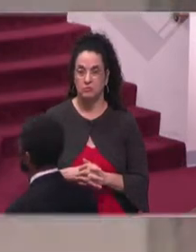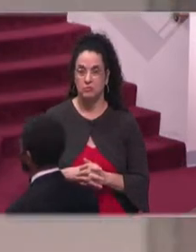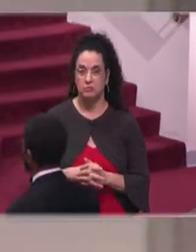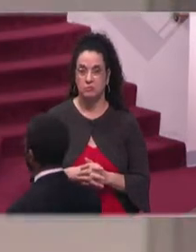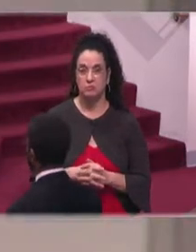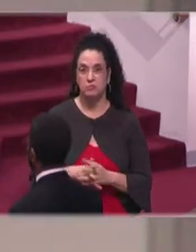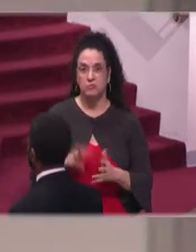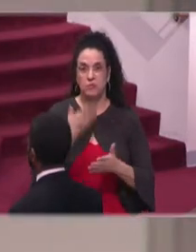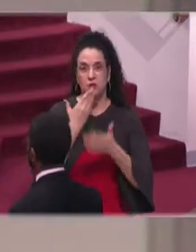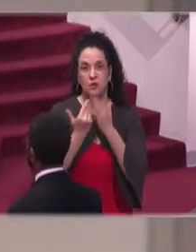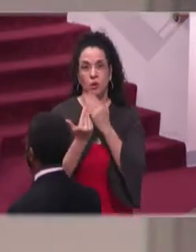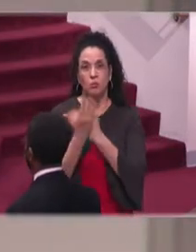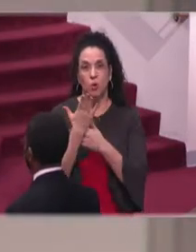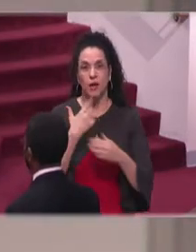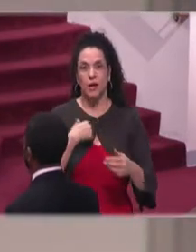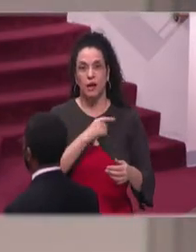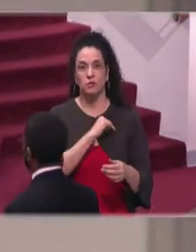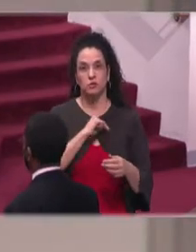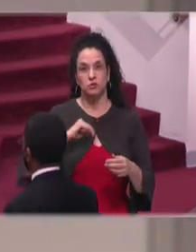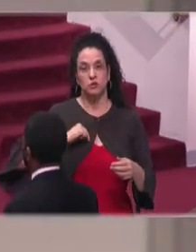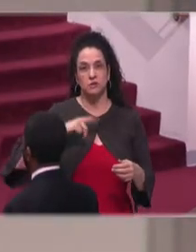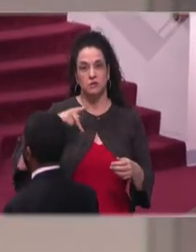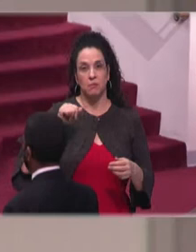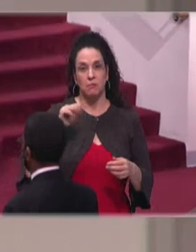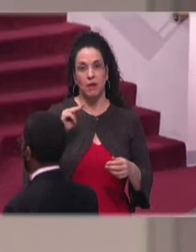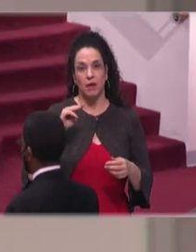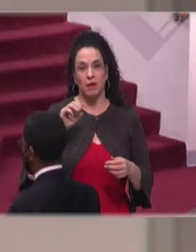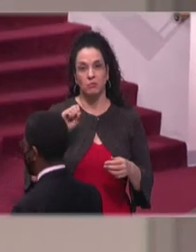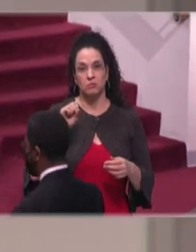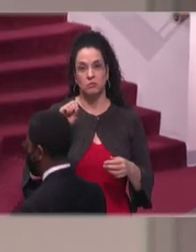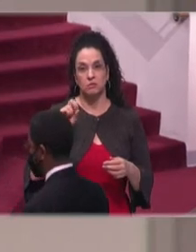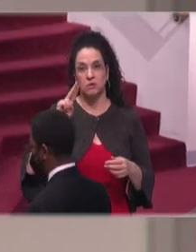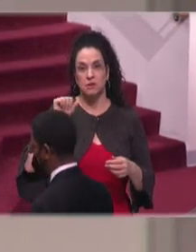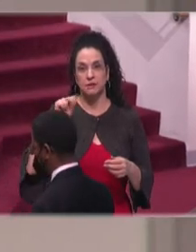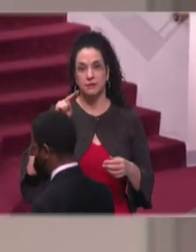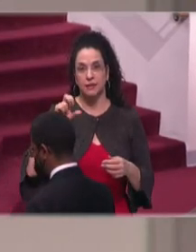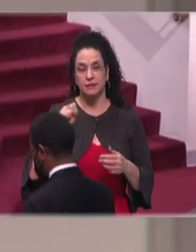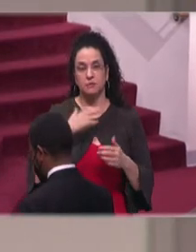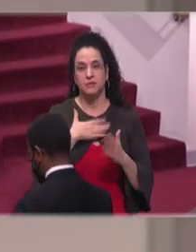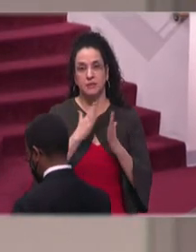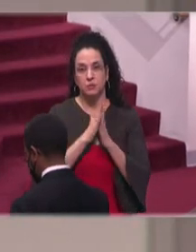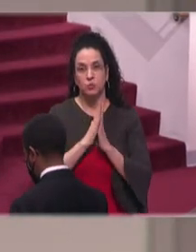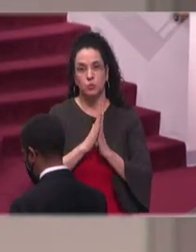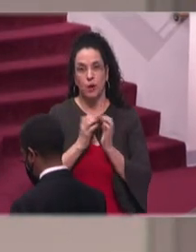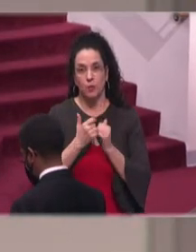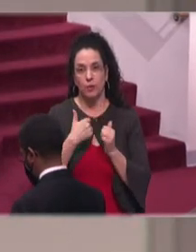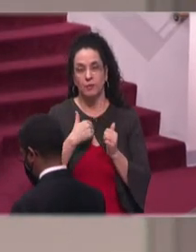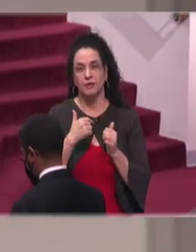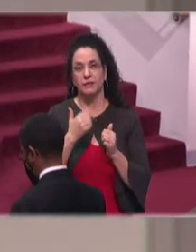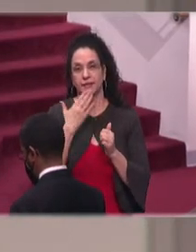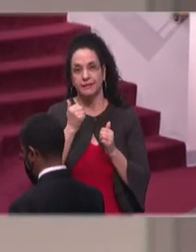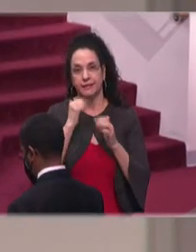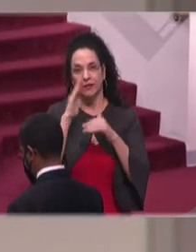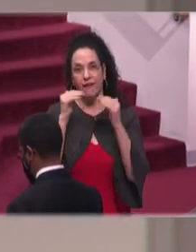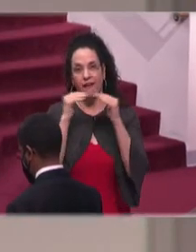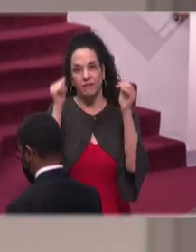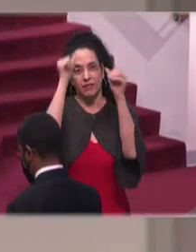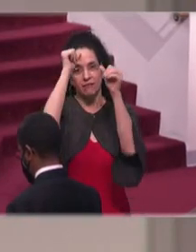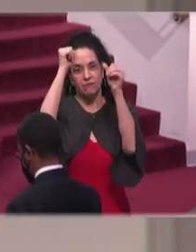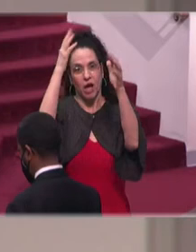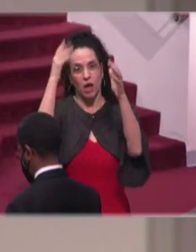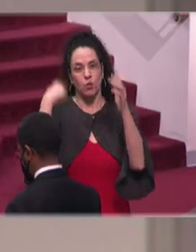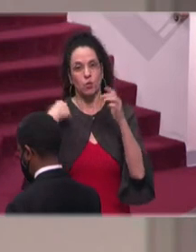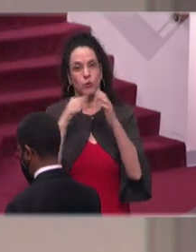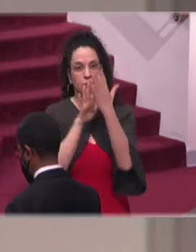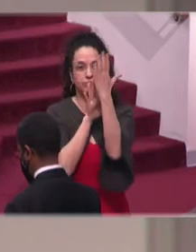Good morning. I'm Trustee Pam Sessoms. Please pray with me. Dear Heavenly Father, we come to you as humbly as we know how through your Son,